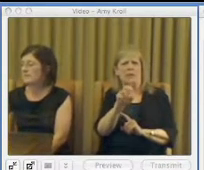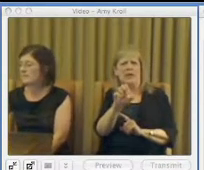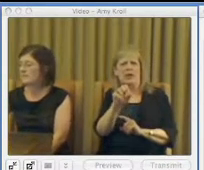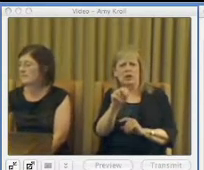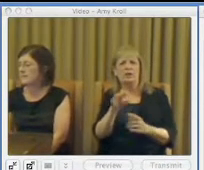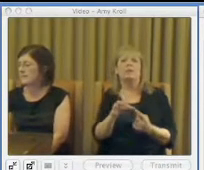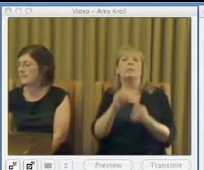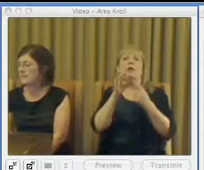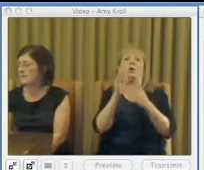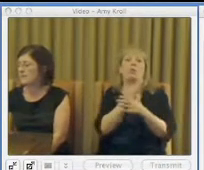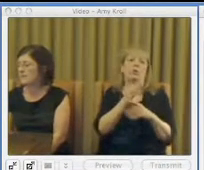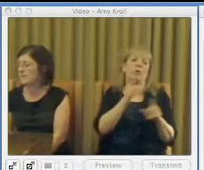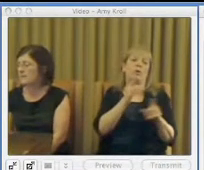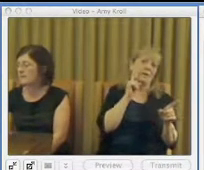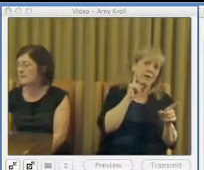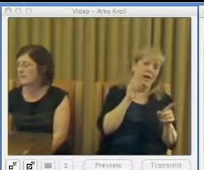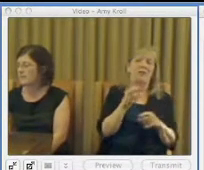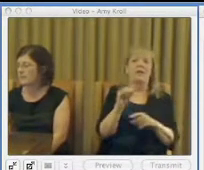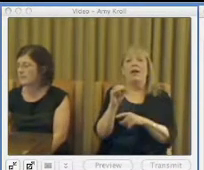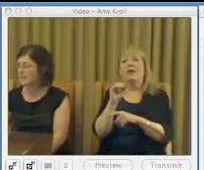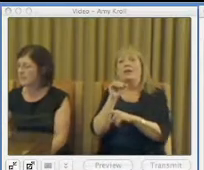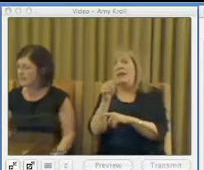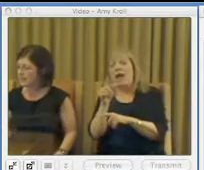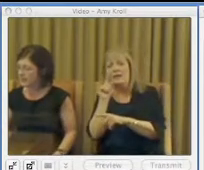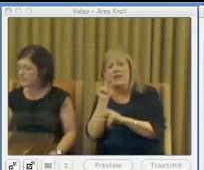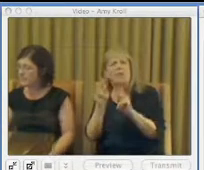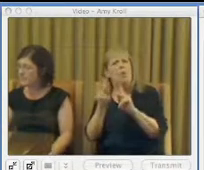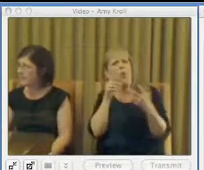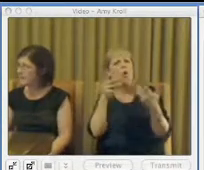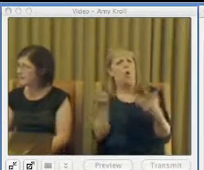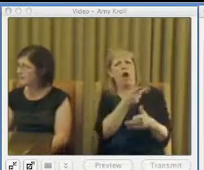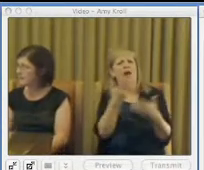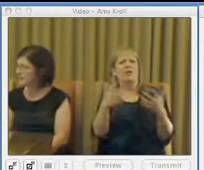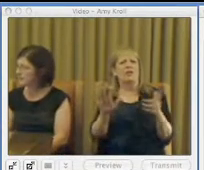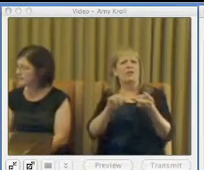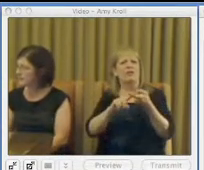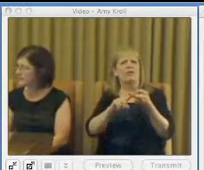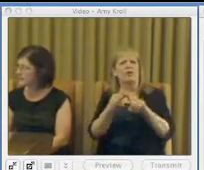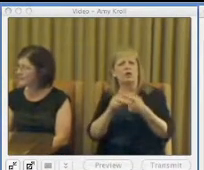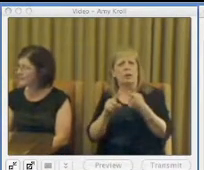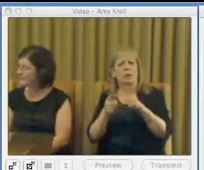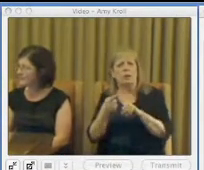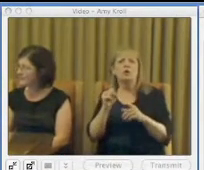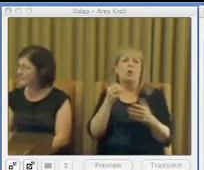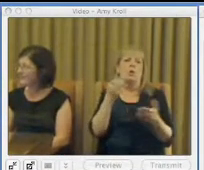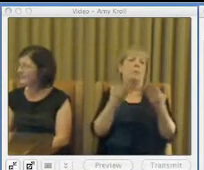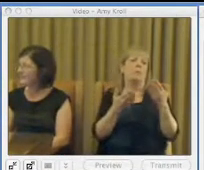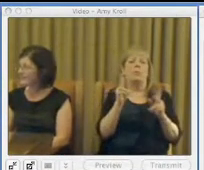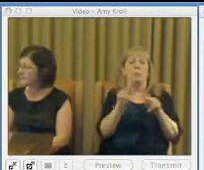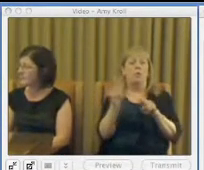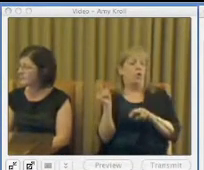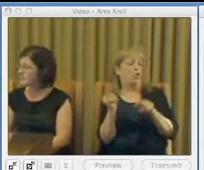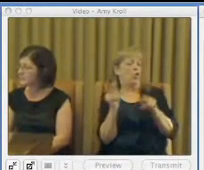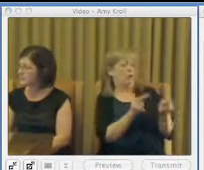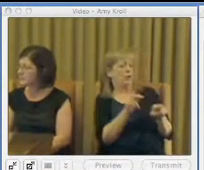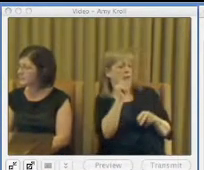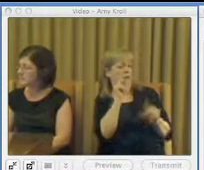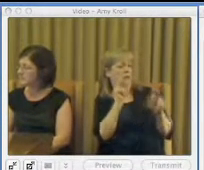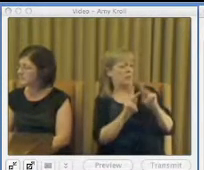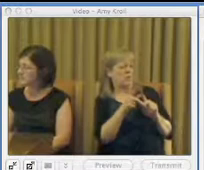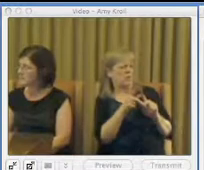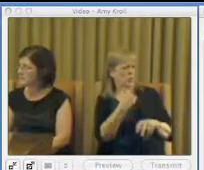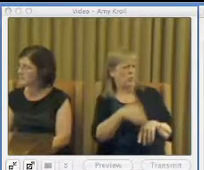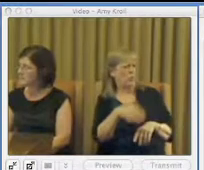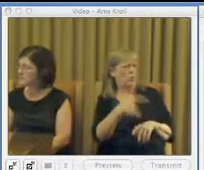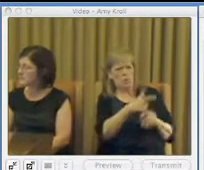people who may have a friendship or a relationship? So the question, sometimes deaf people may be perceived to be more direct or blunt,